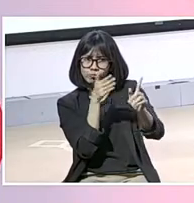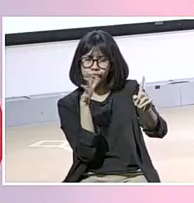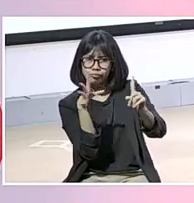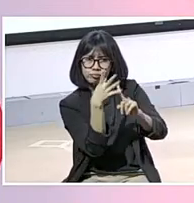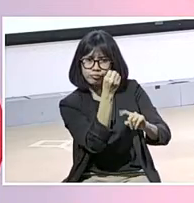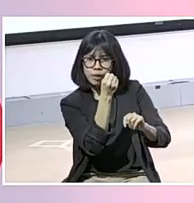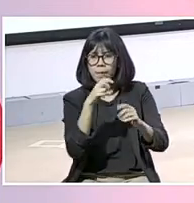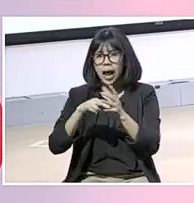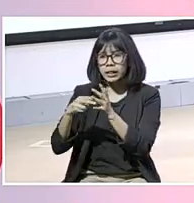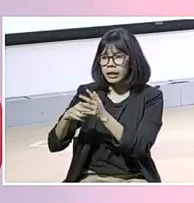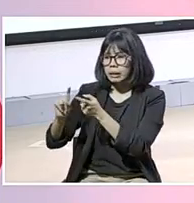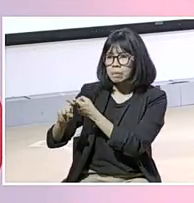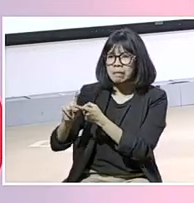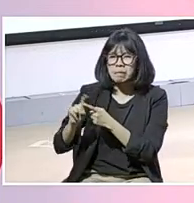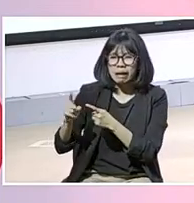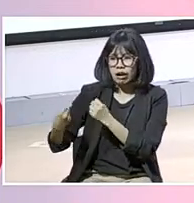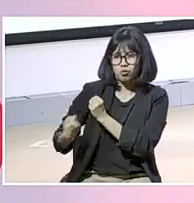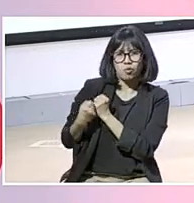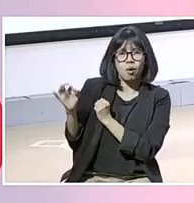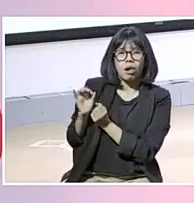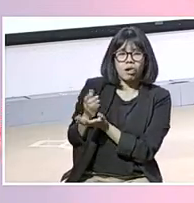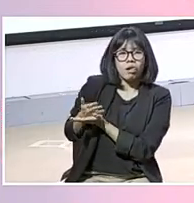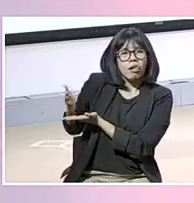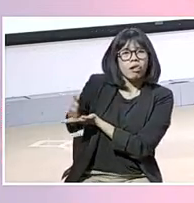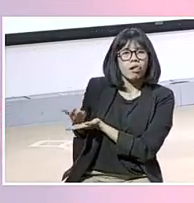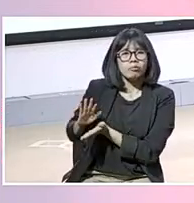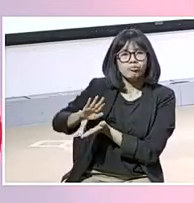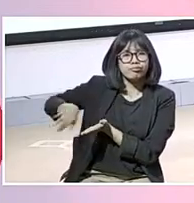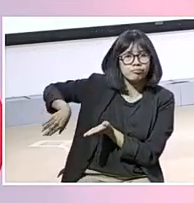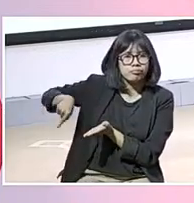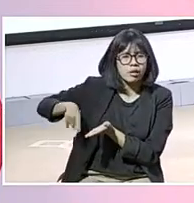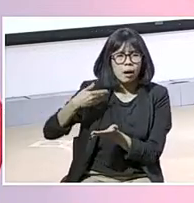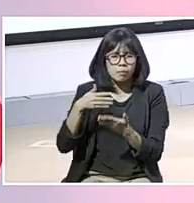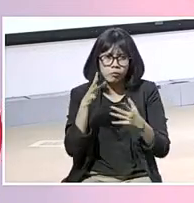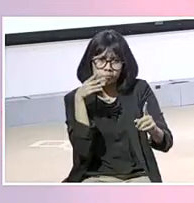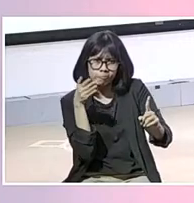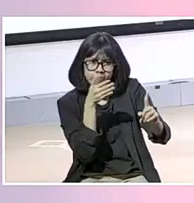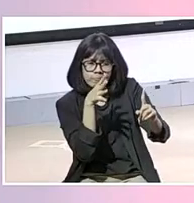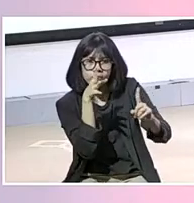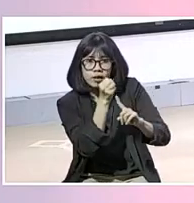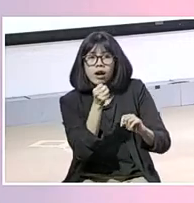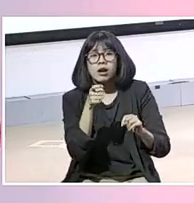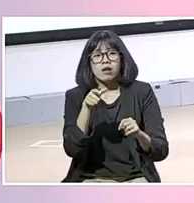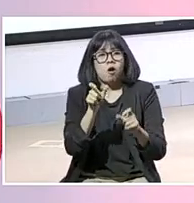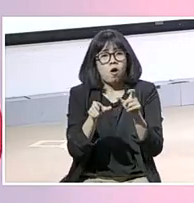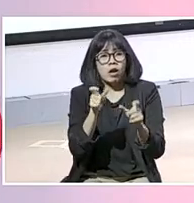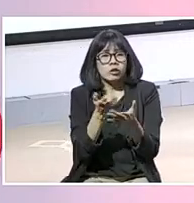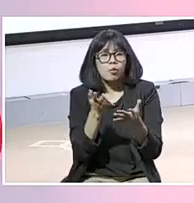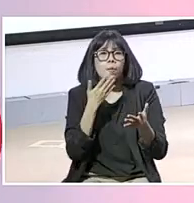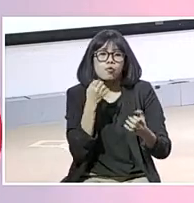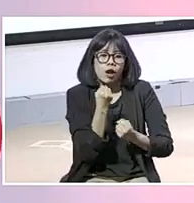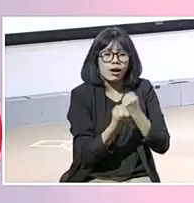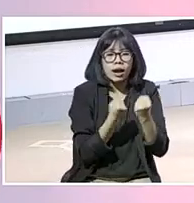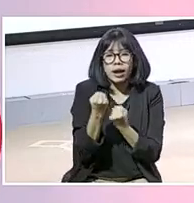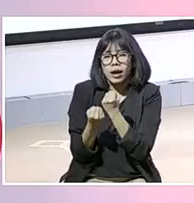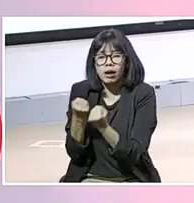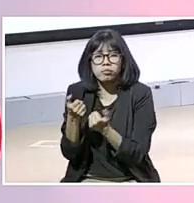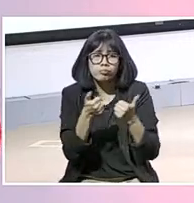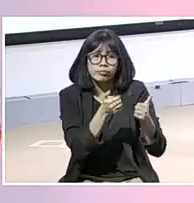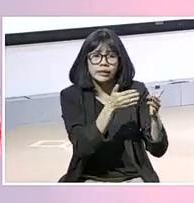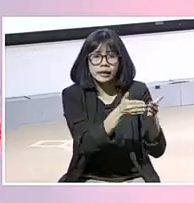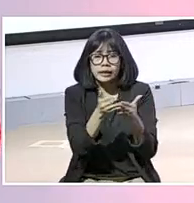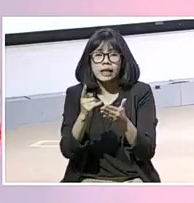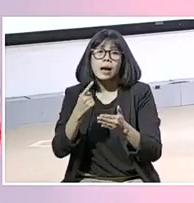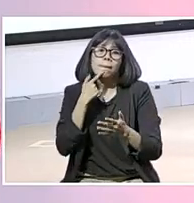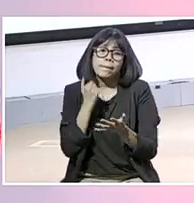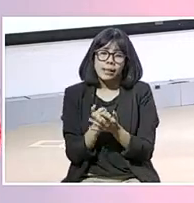some things. And it's tough because you want to do what everybody's doing. But if you want to be great, you have to